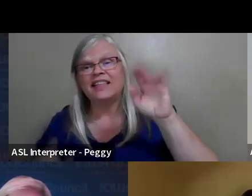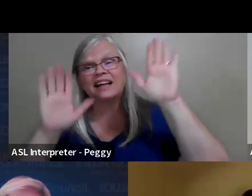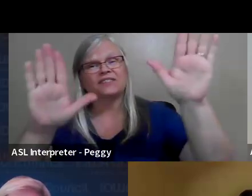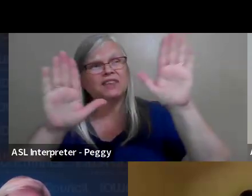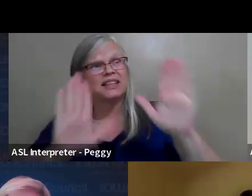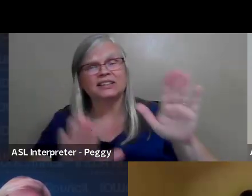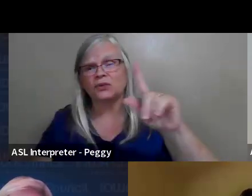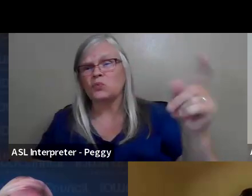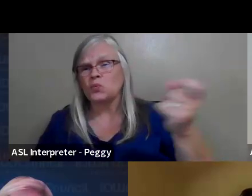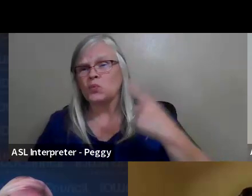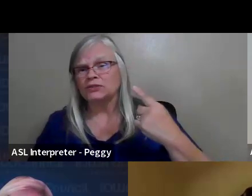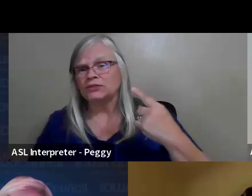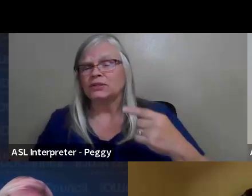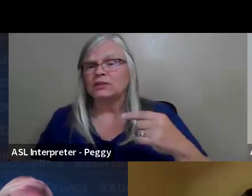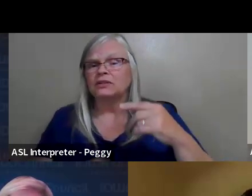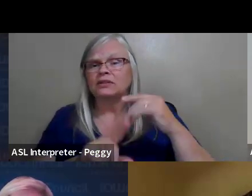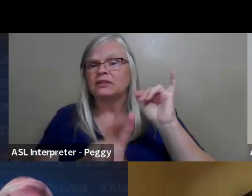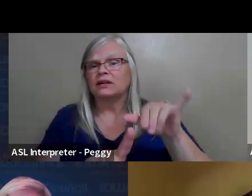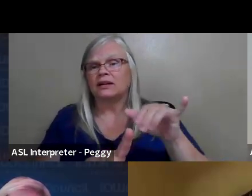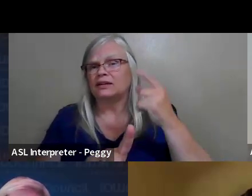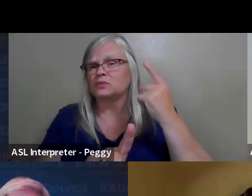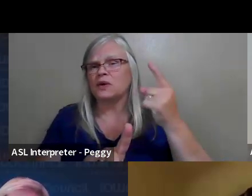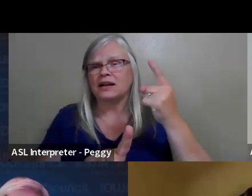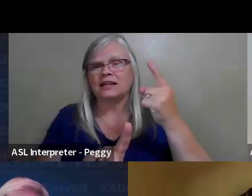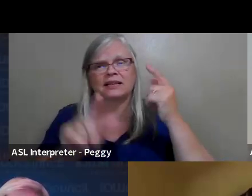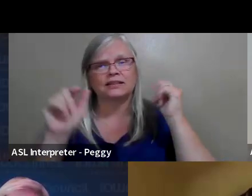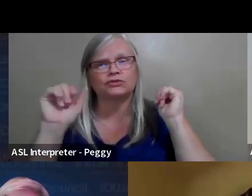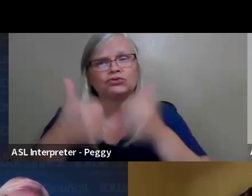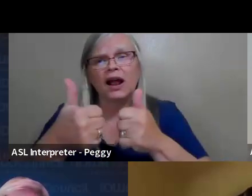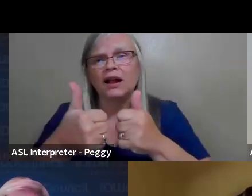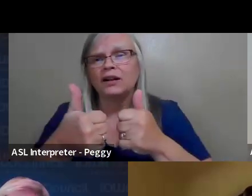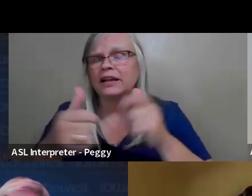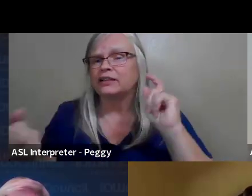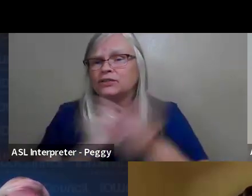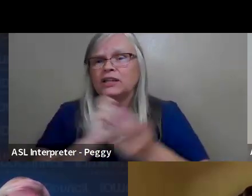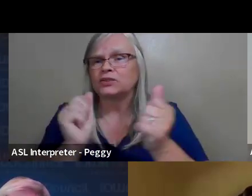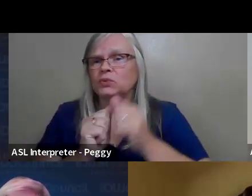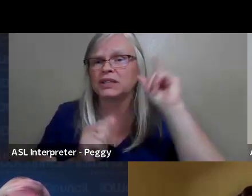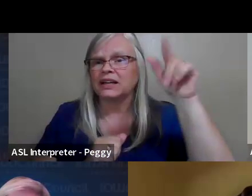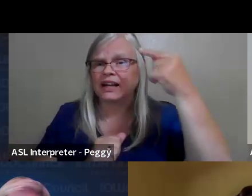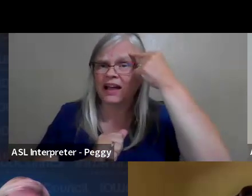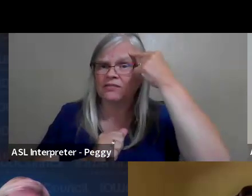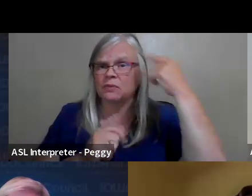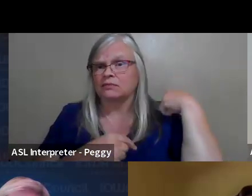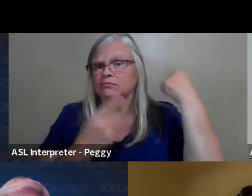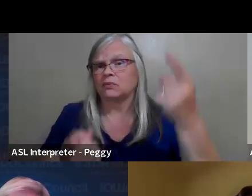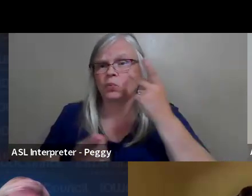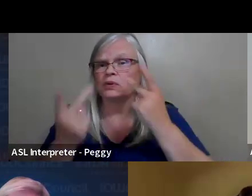question. I think that is one of the biggest challenges and changes in government we've seen. And in